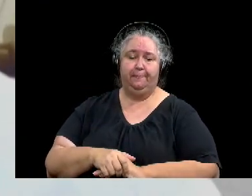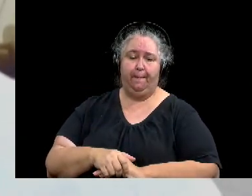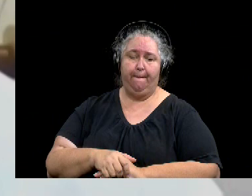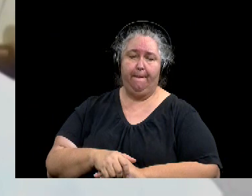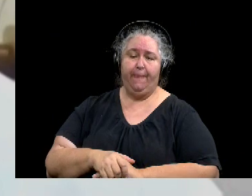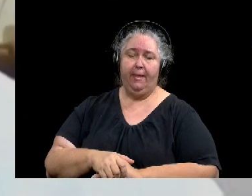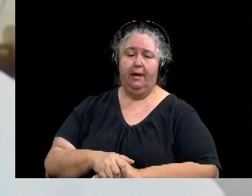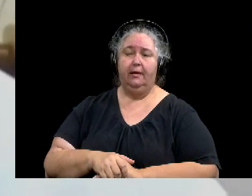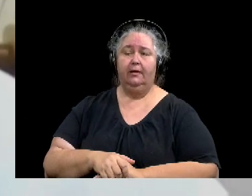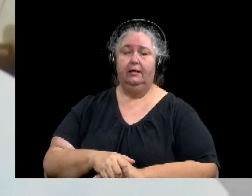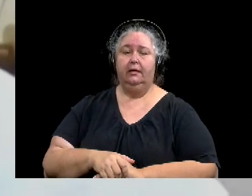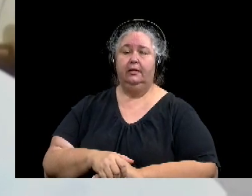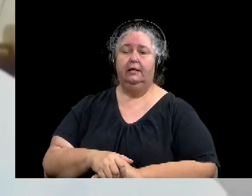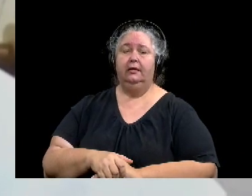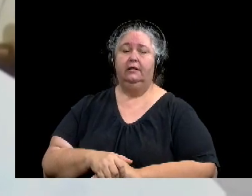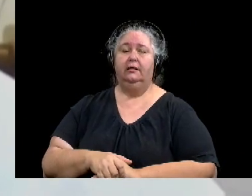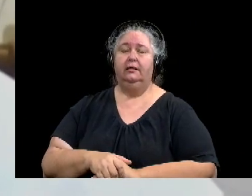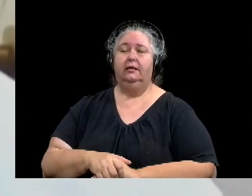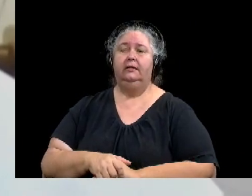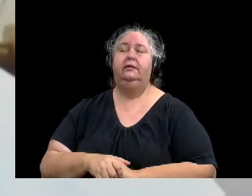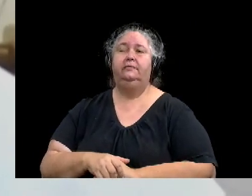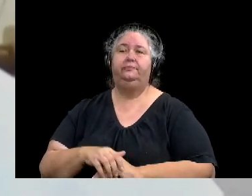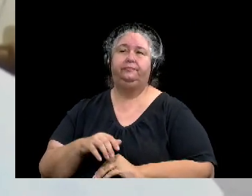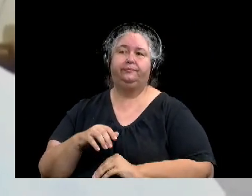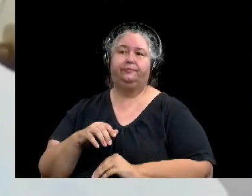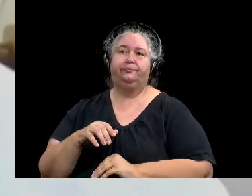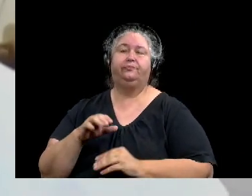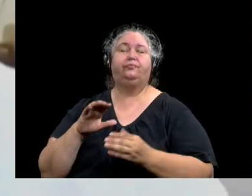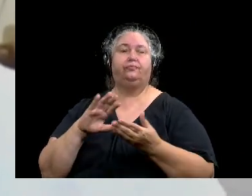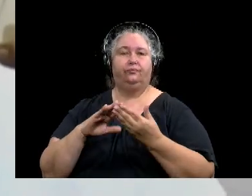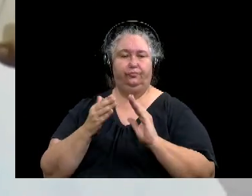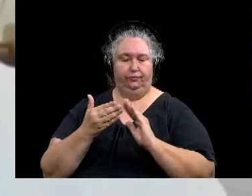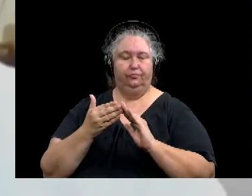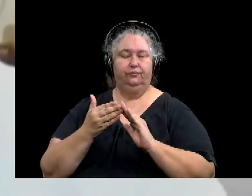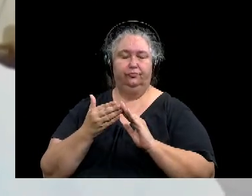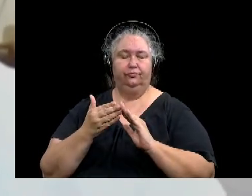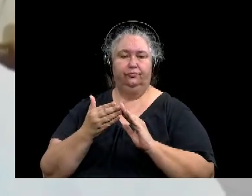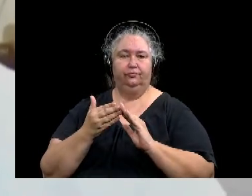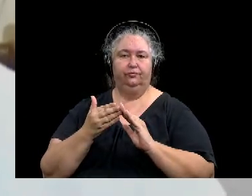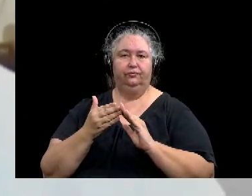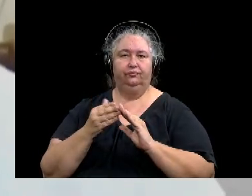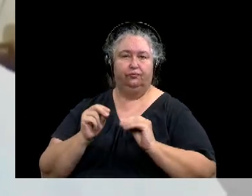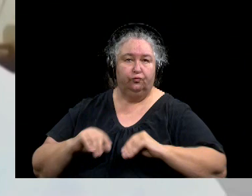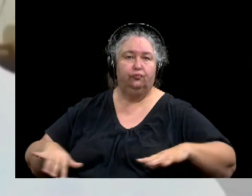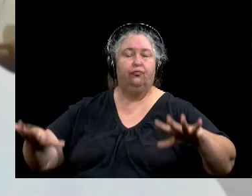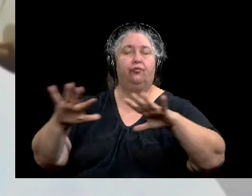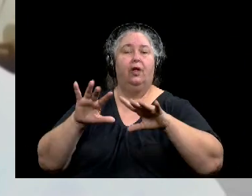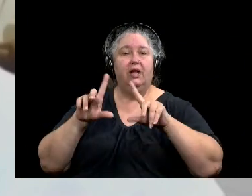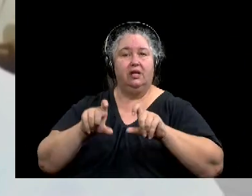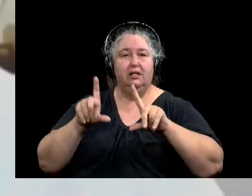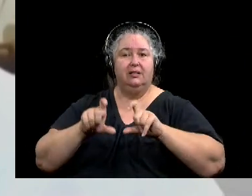Among the community-wide surge testing, the total tests to date are